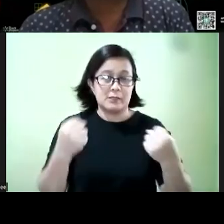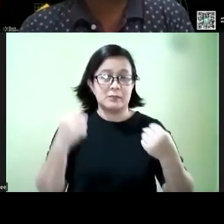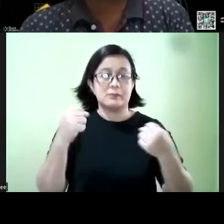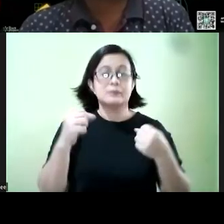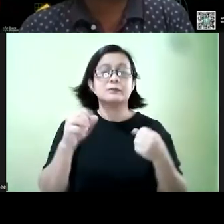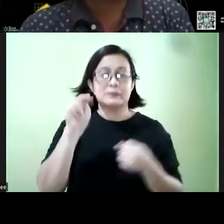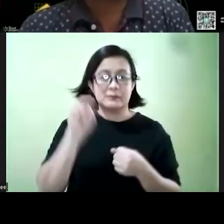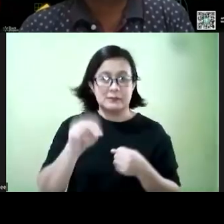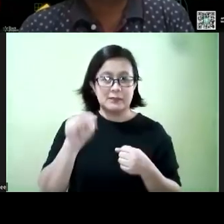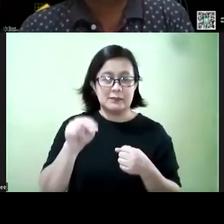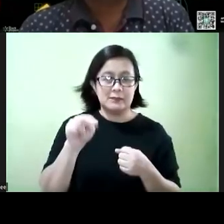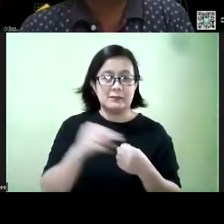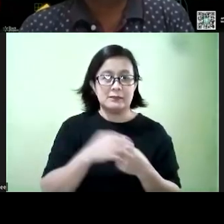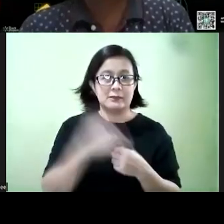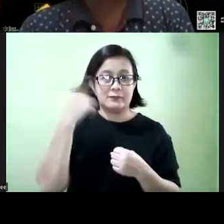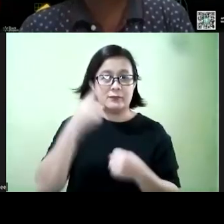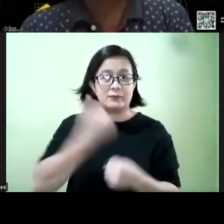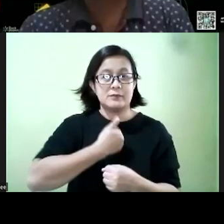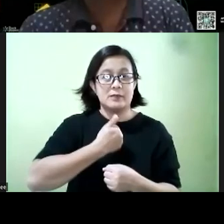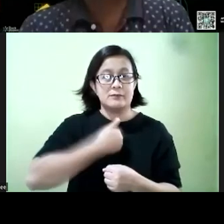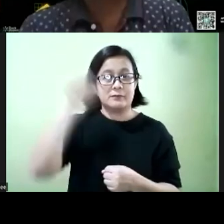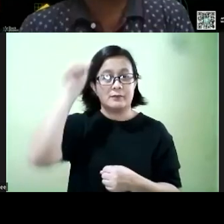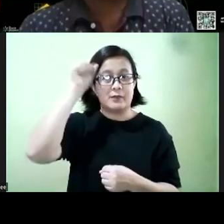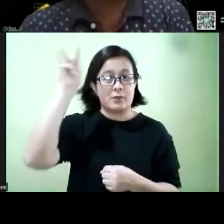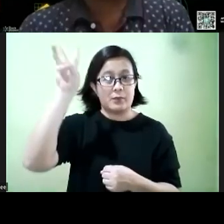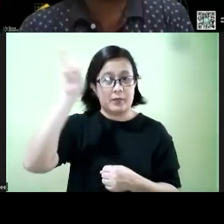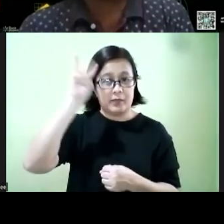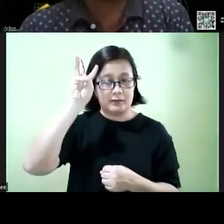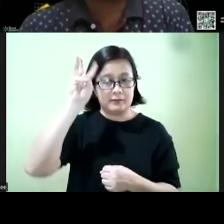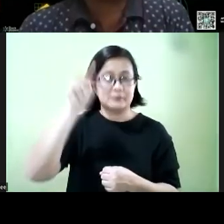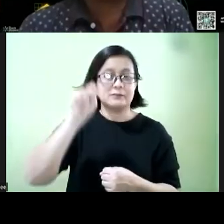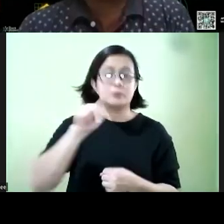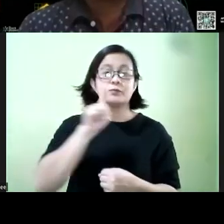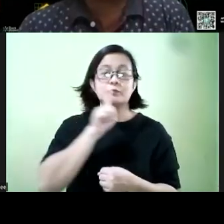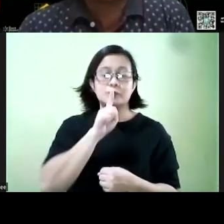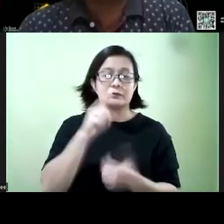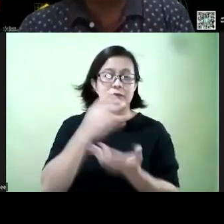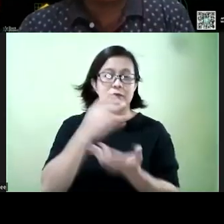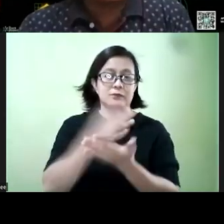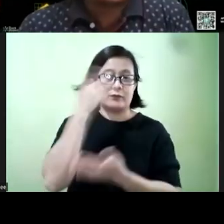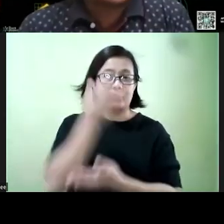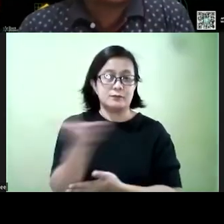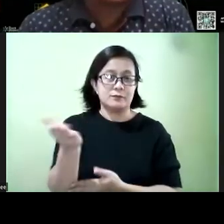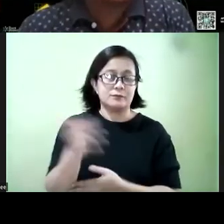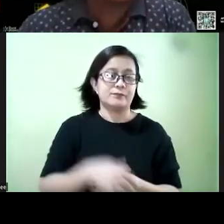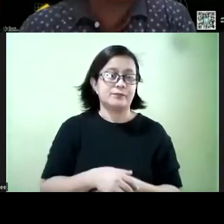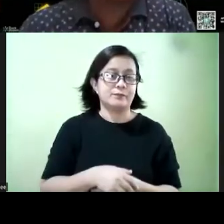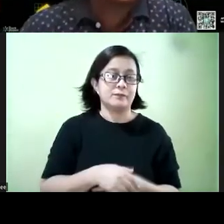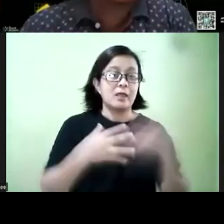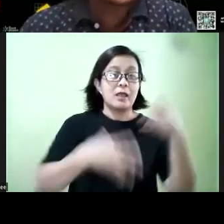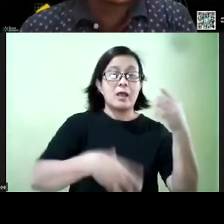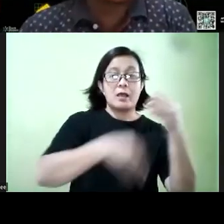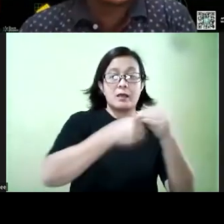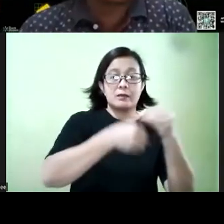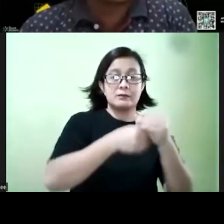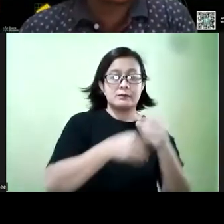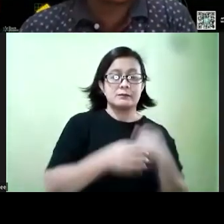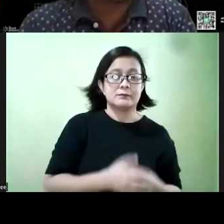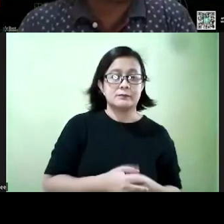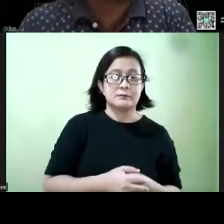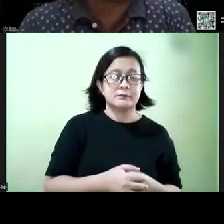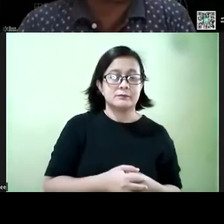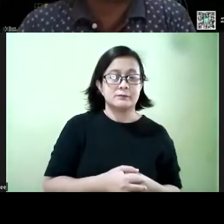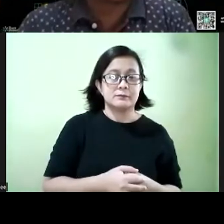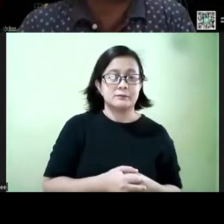have a strong self-awareness. Yeah, those are the tips that I could share with you. Yes, and I want to add to that. No? So part of